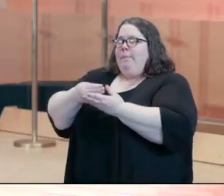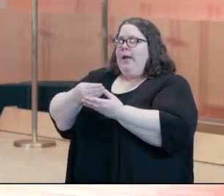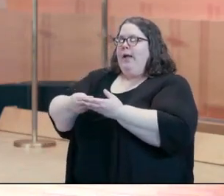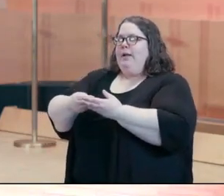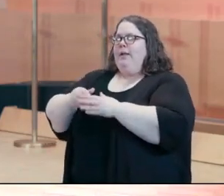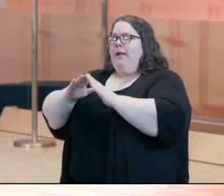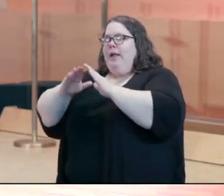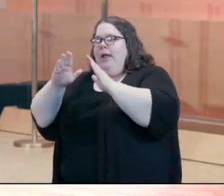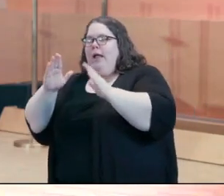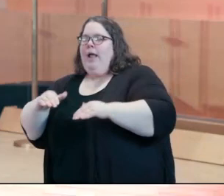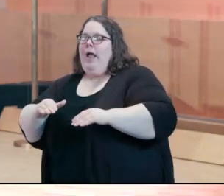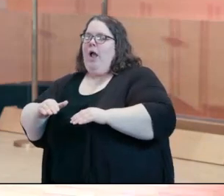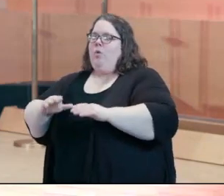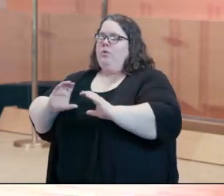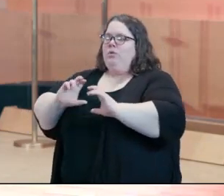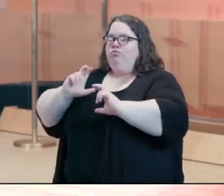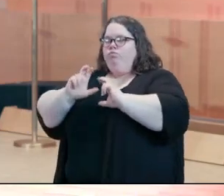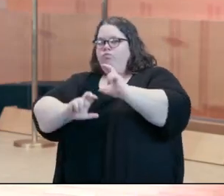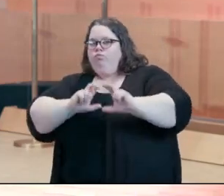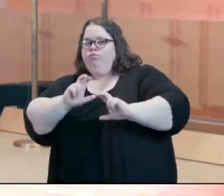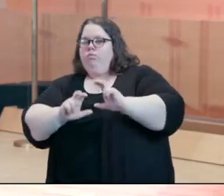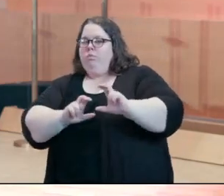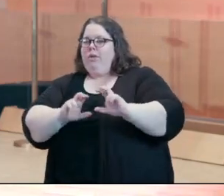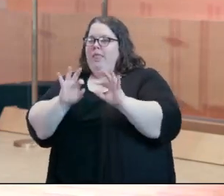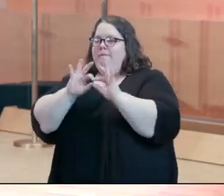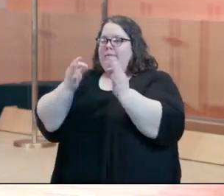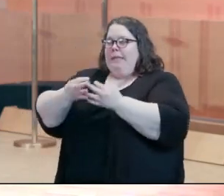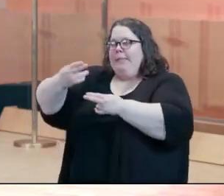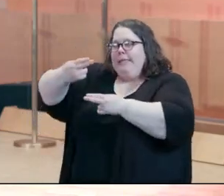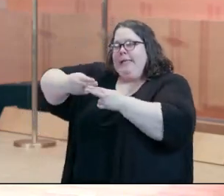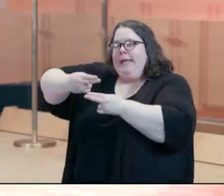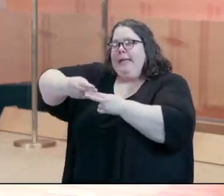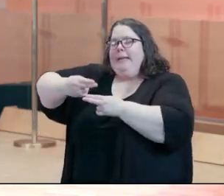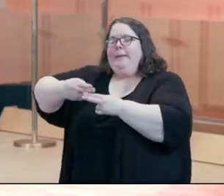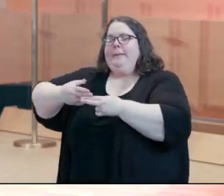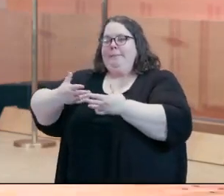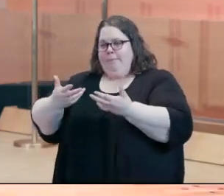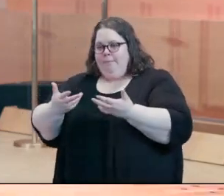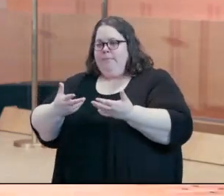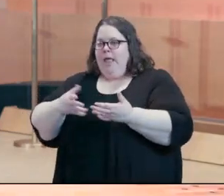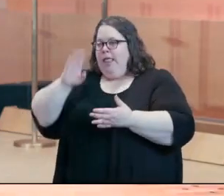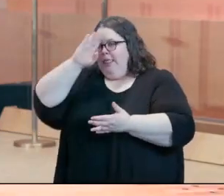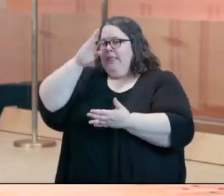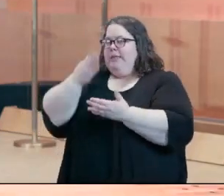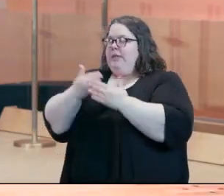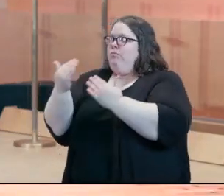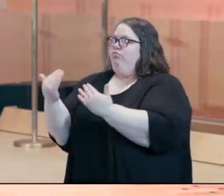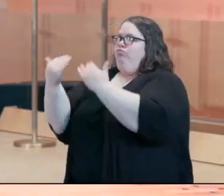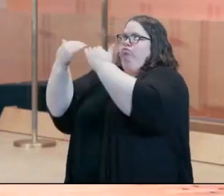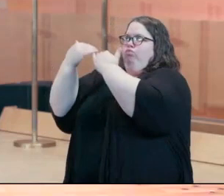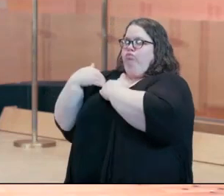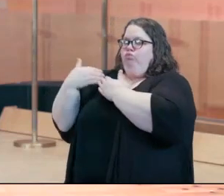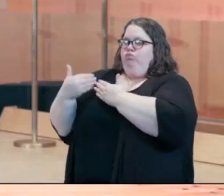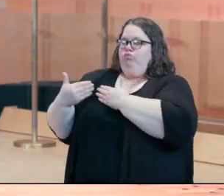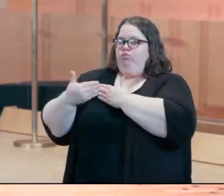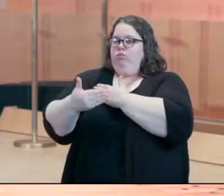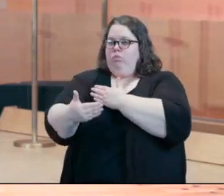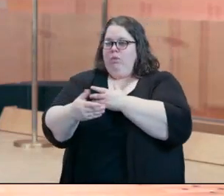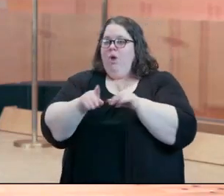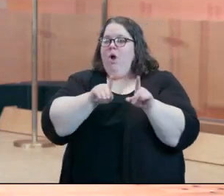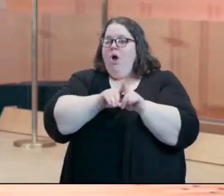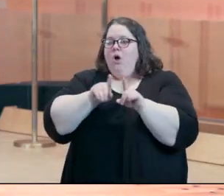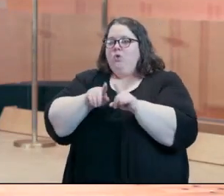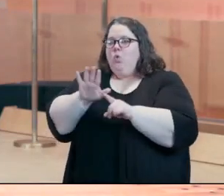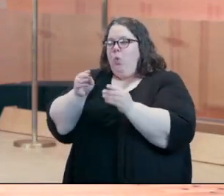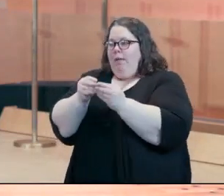the family lineage, and then also you just think practically, in an agrarian culture where you need people to work the fields, I mean, children